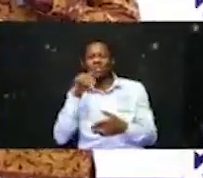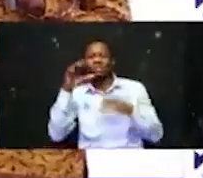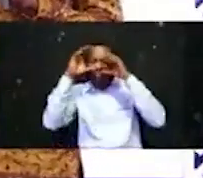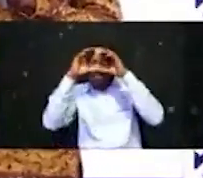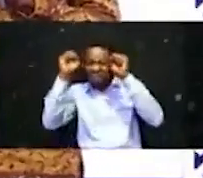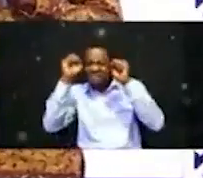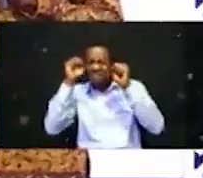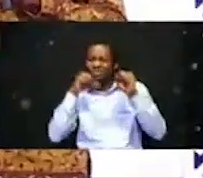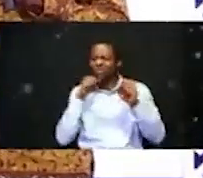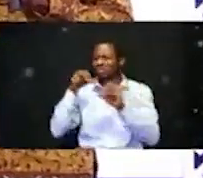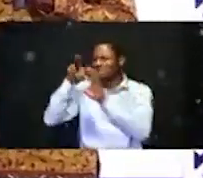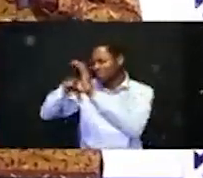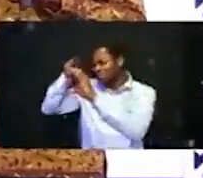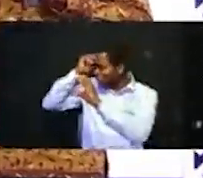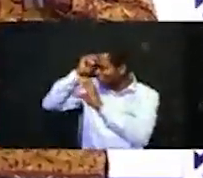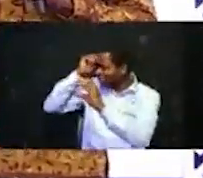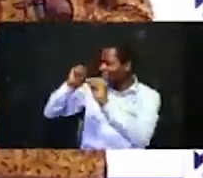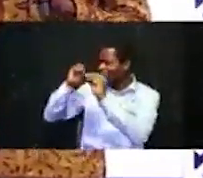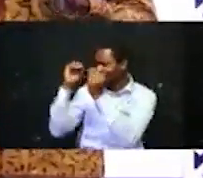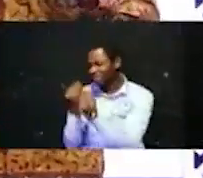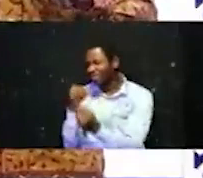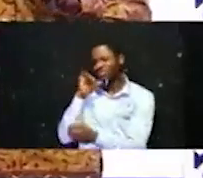Presidents and chairpersons of